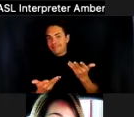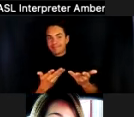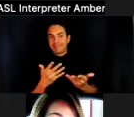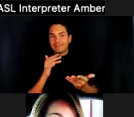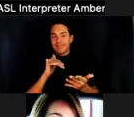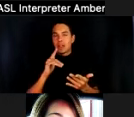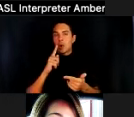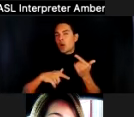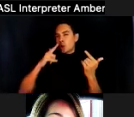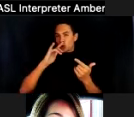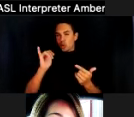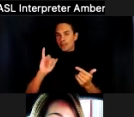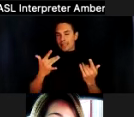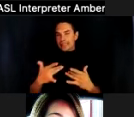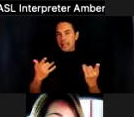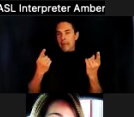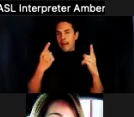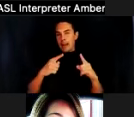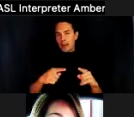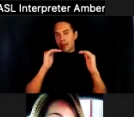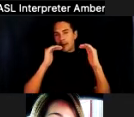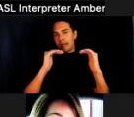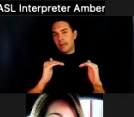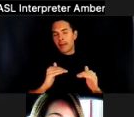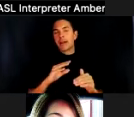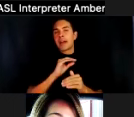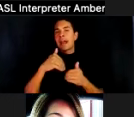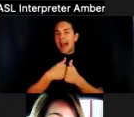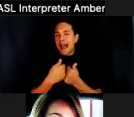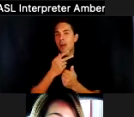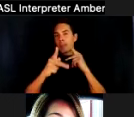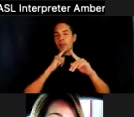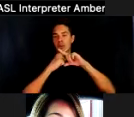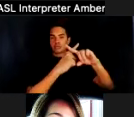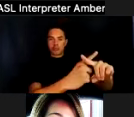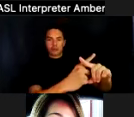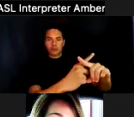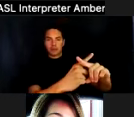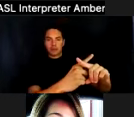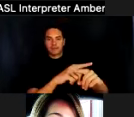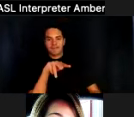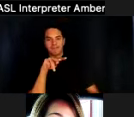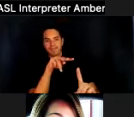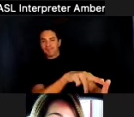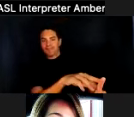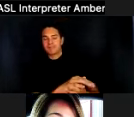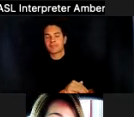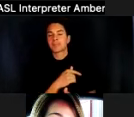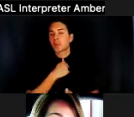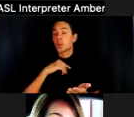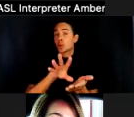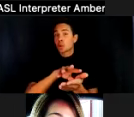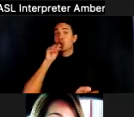looks like, and just thinking about the ways that people are targeted, right? And the more we learn about